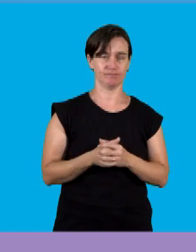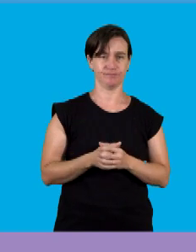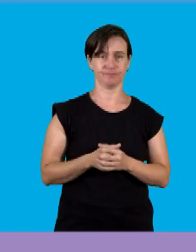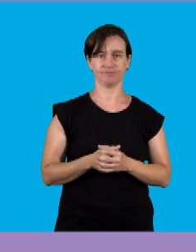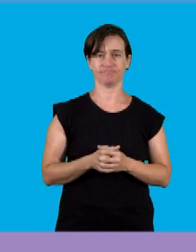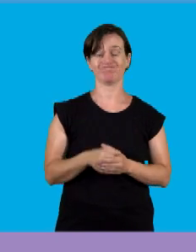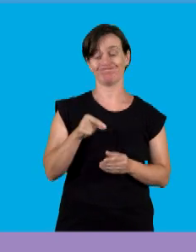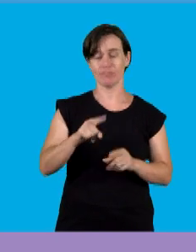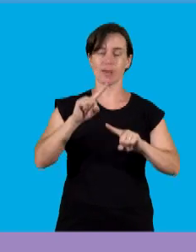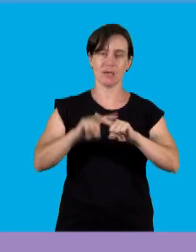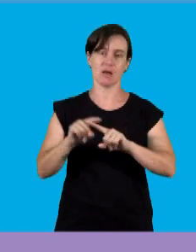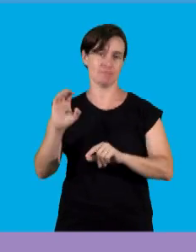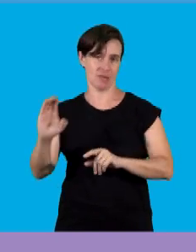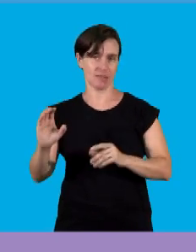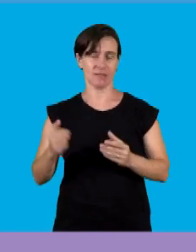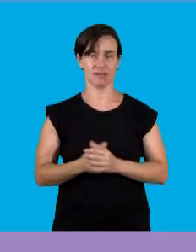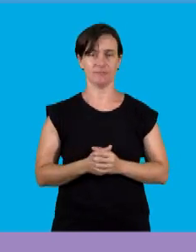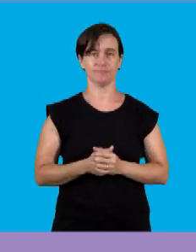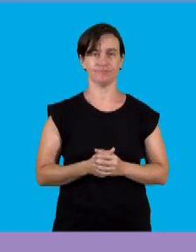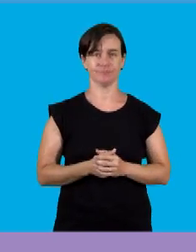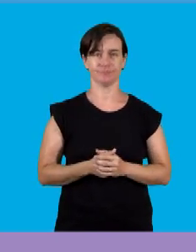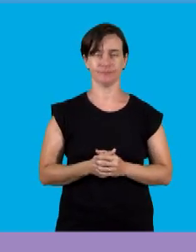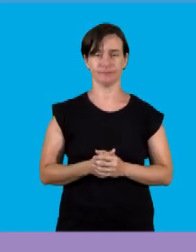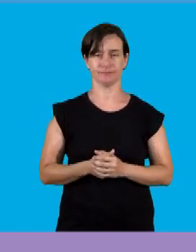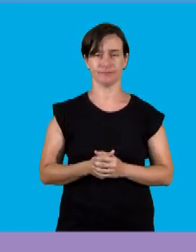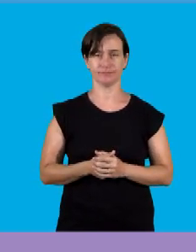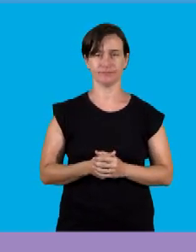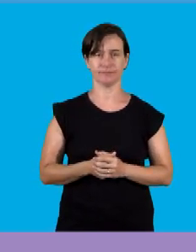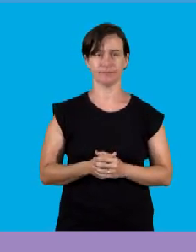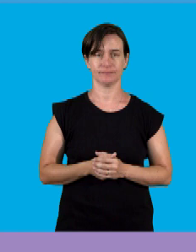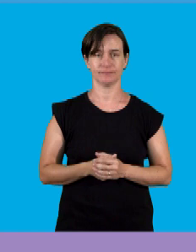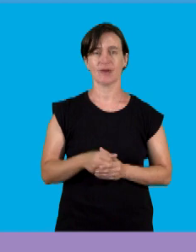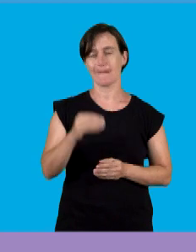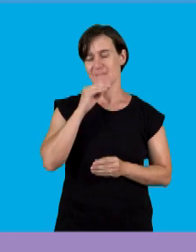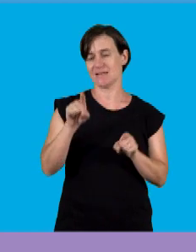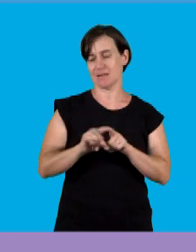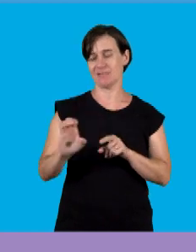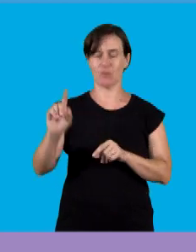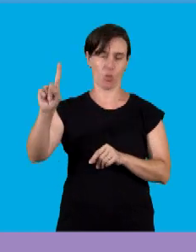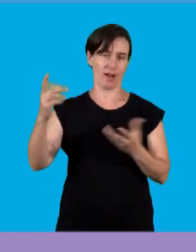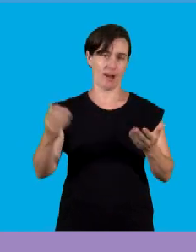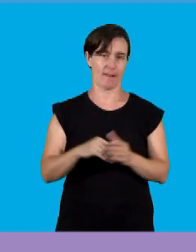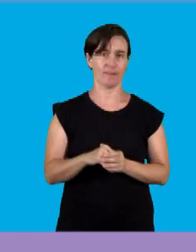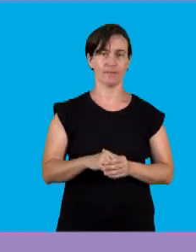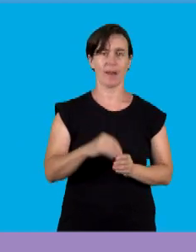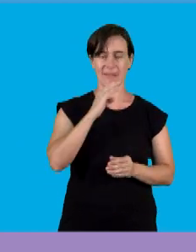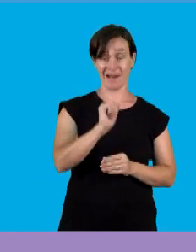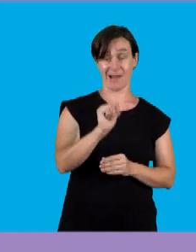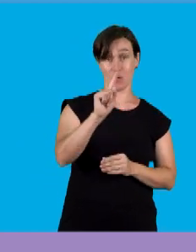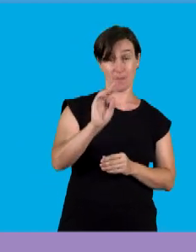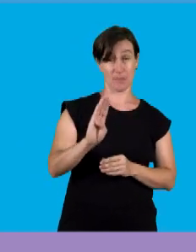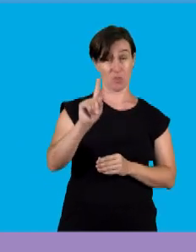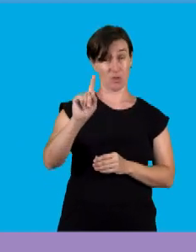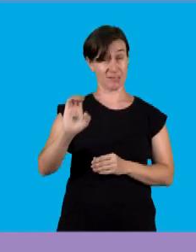that is going to be exponent 1. And then lastly, we have that c there. We also know it is an exponent 1. So what is our actual